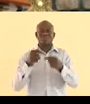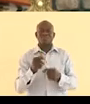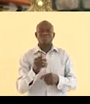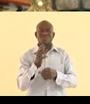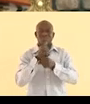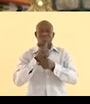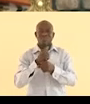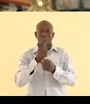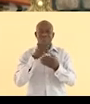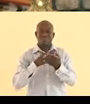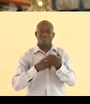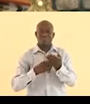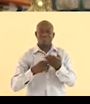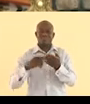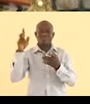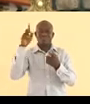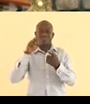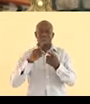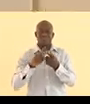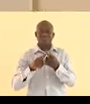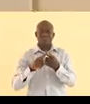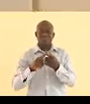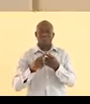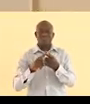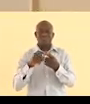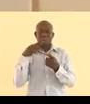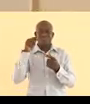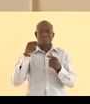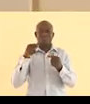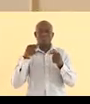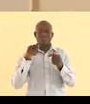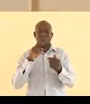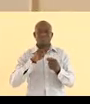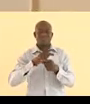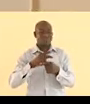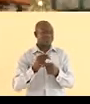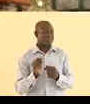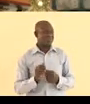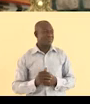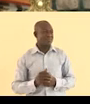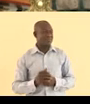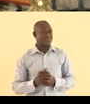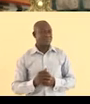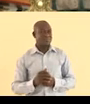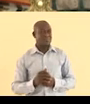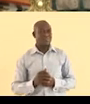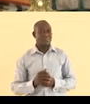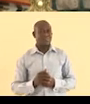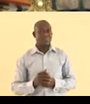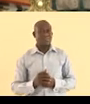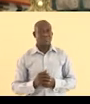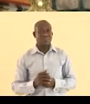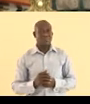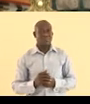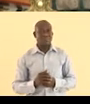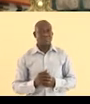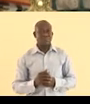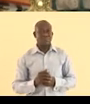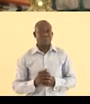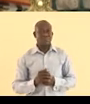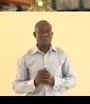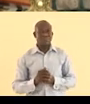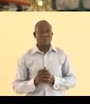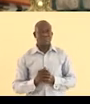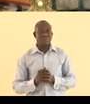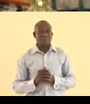it? It is good for affirmative action for women. That yes, they were mentioning Elisha who